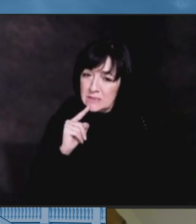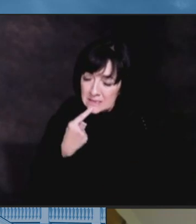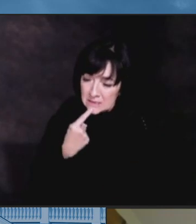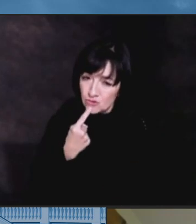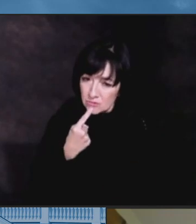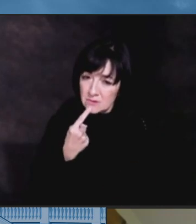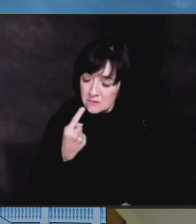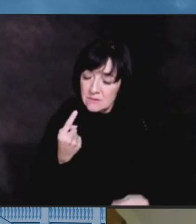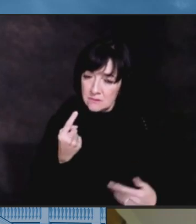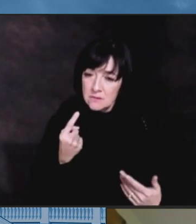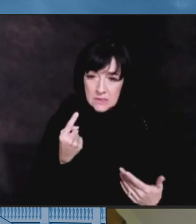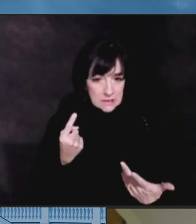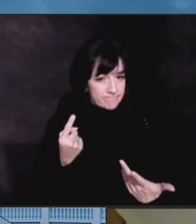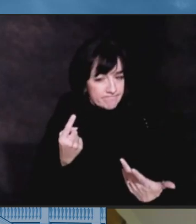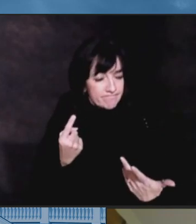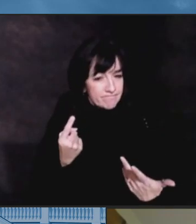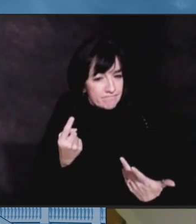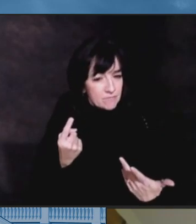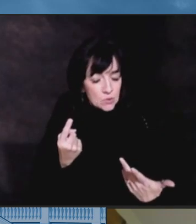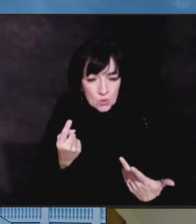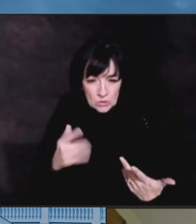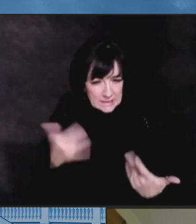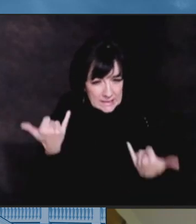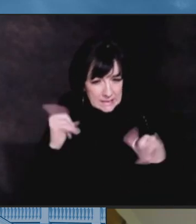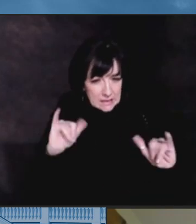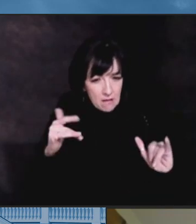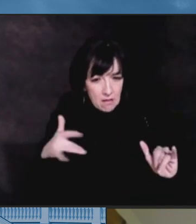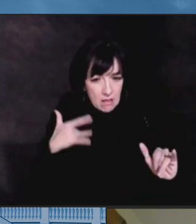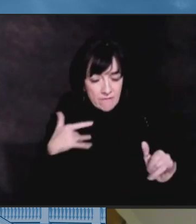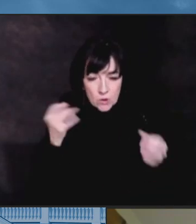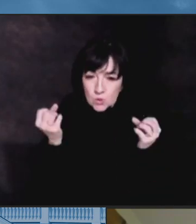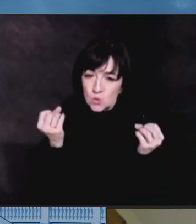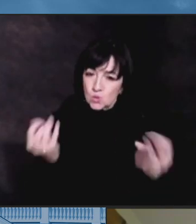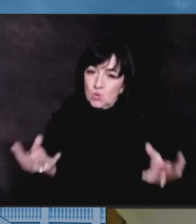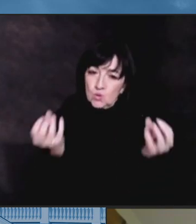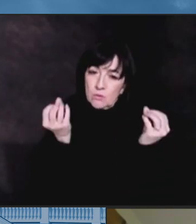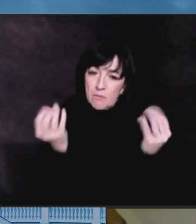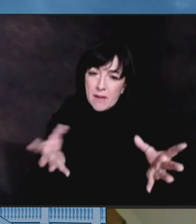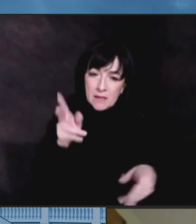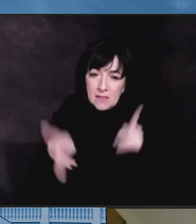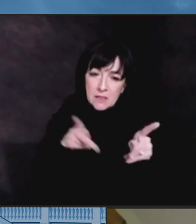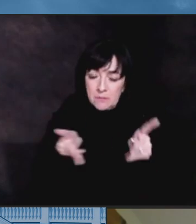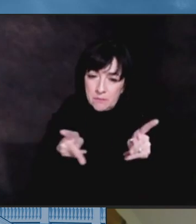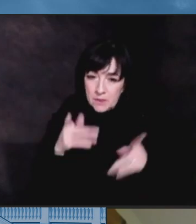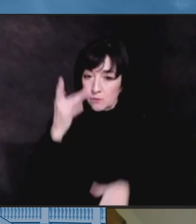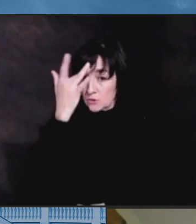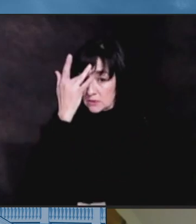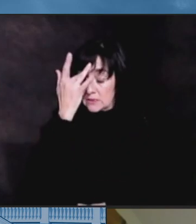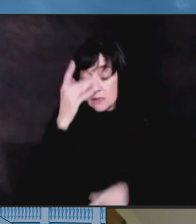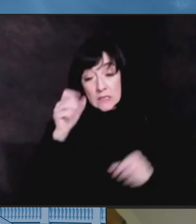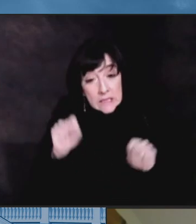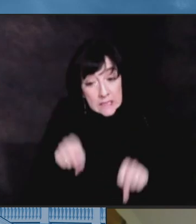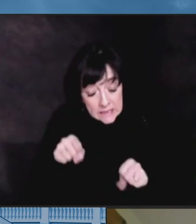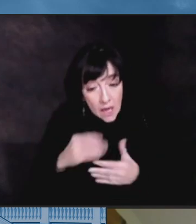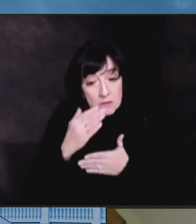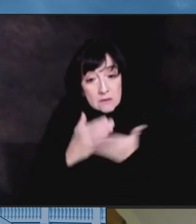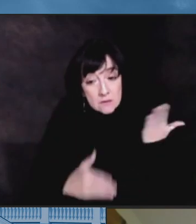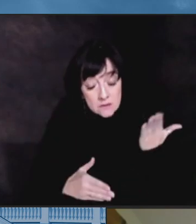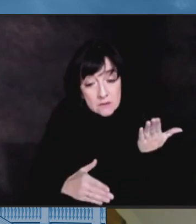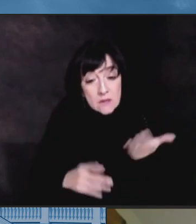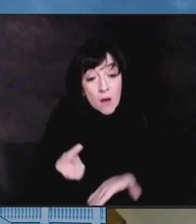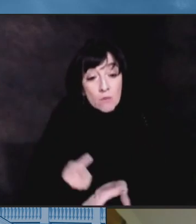is acceptable to us. As the governor mentioned, there are some advances in treatment, certainly